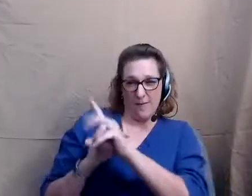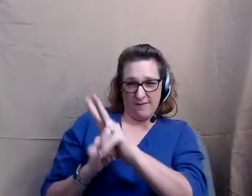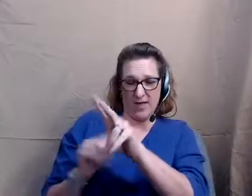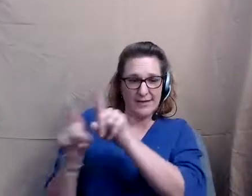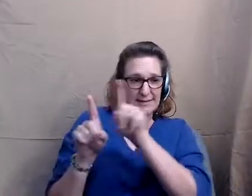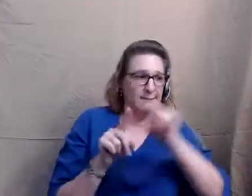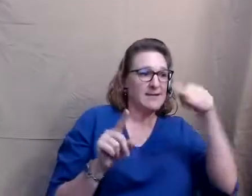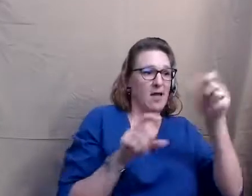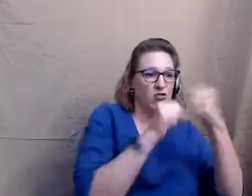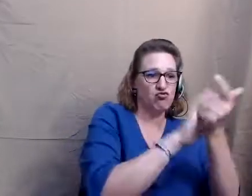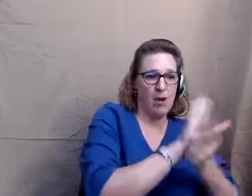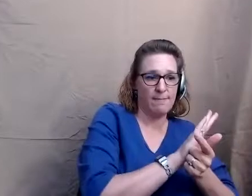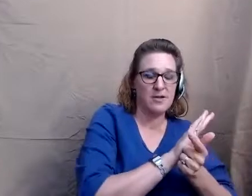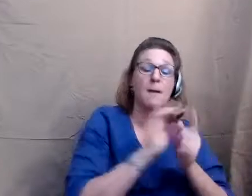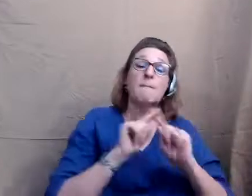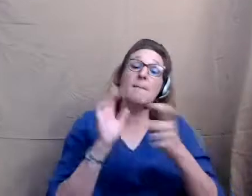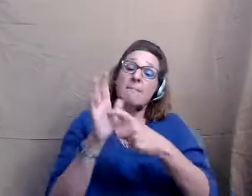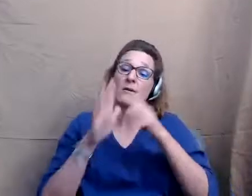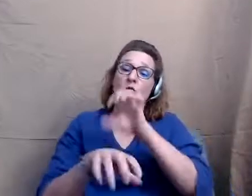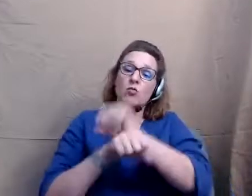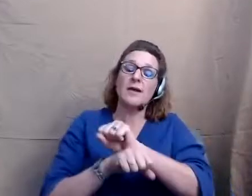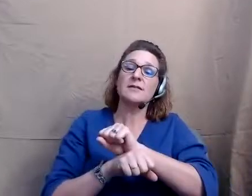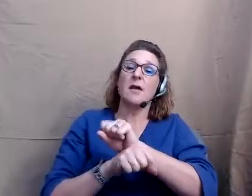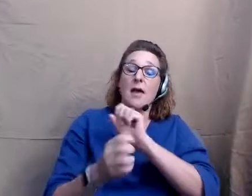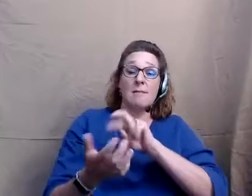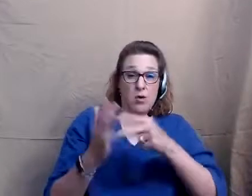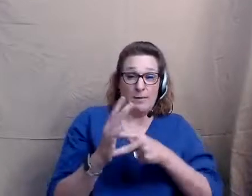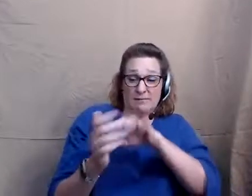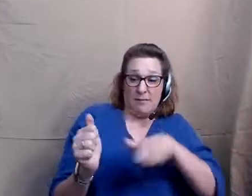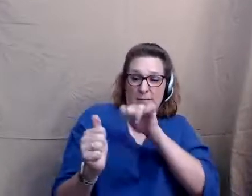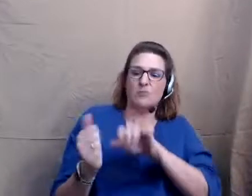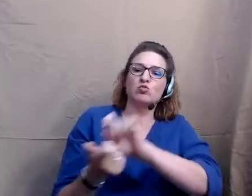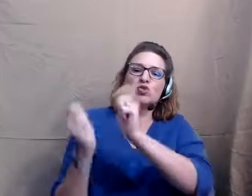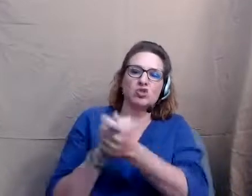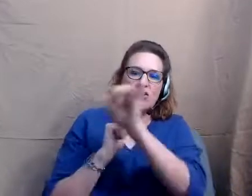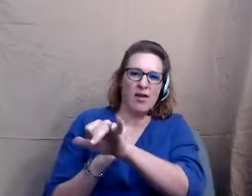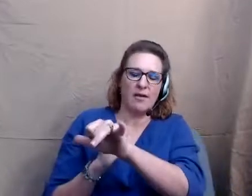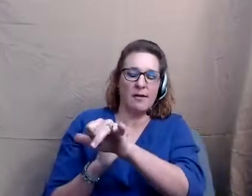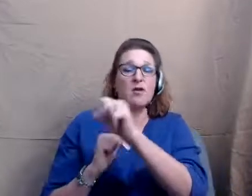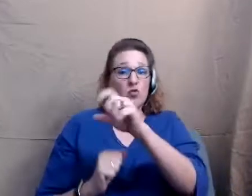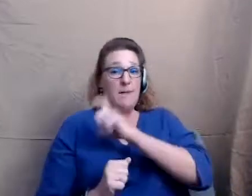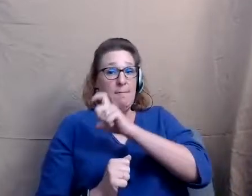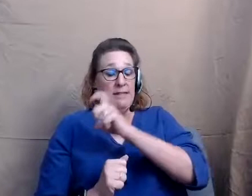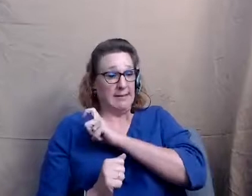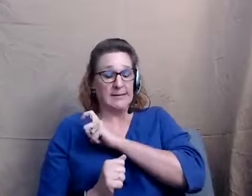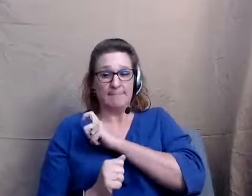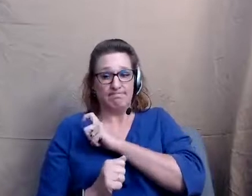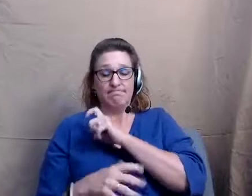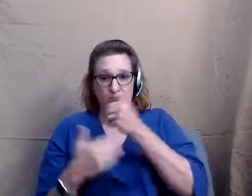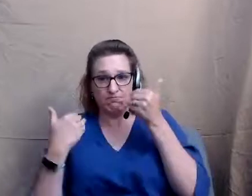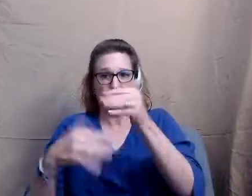Mandatory arrest was meant to change that and to ensure that police exercised their power to make